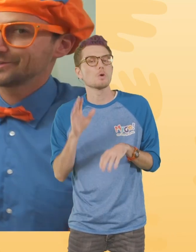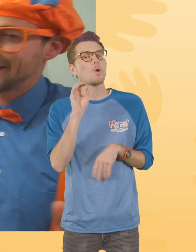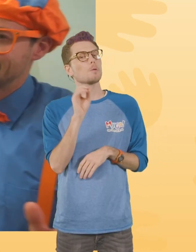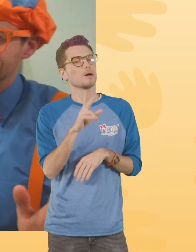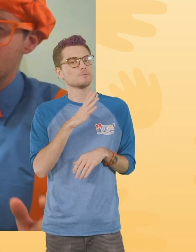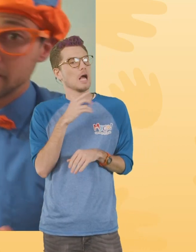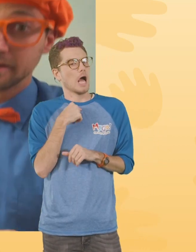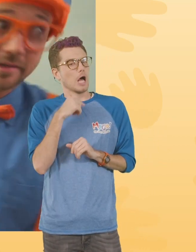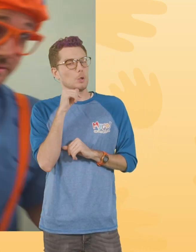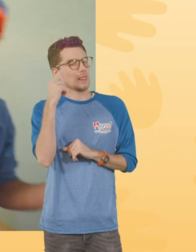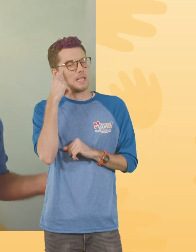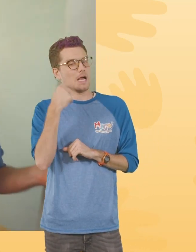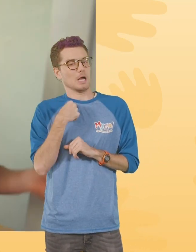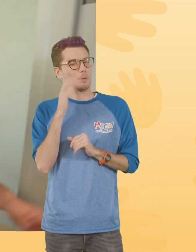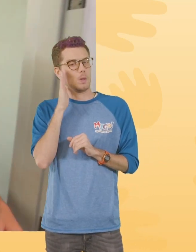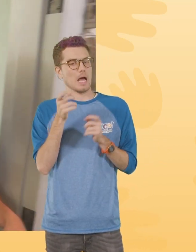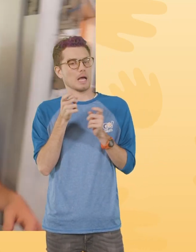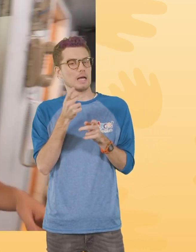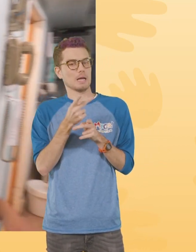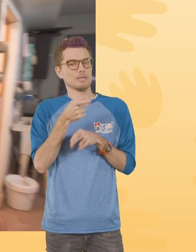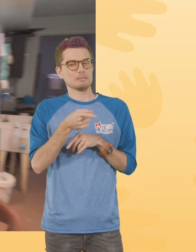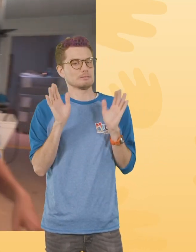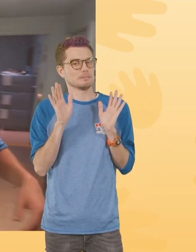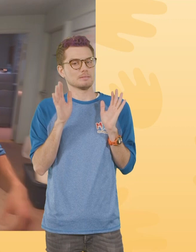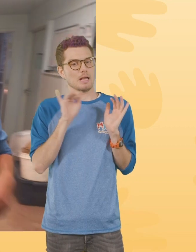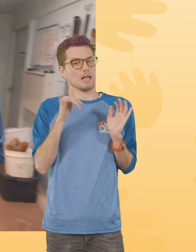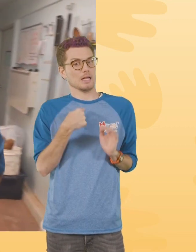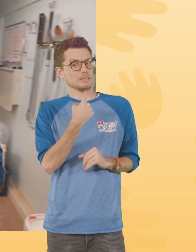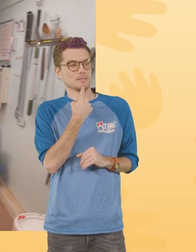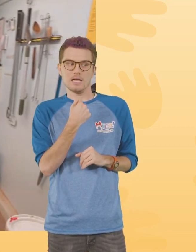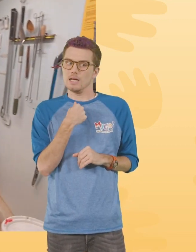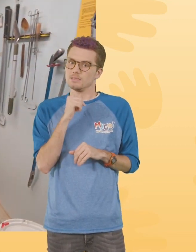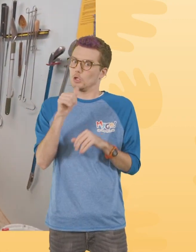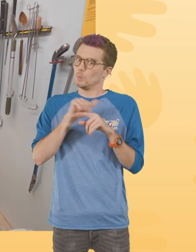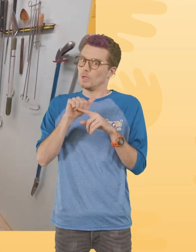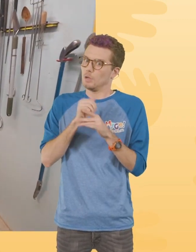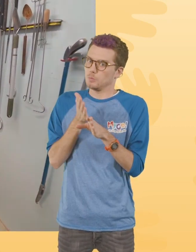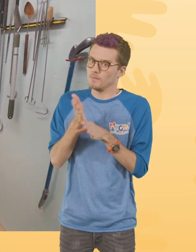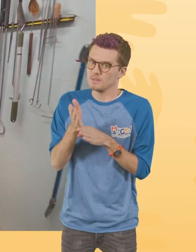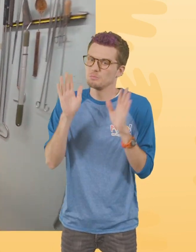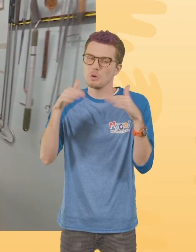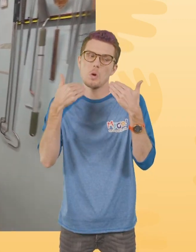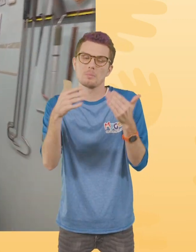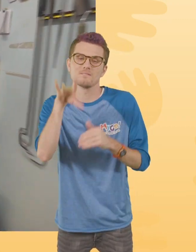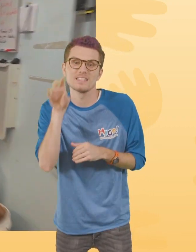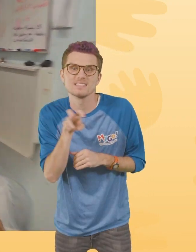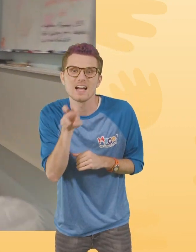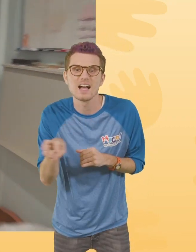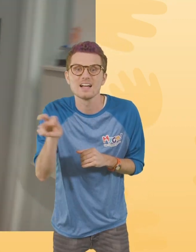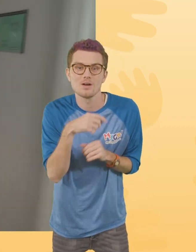think I should handle that one. Because, like I said, I'm not a trained professional. Let's find a snake that I can handle.